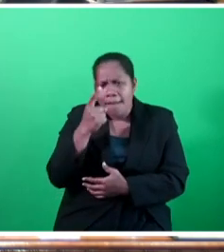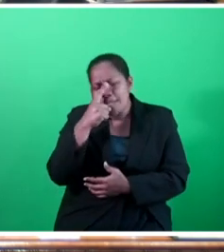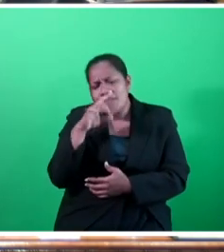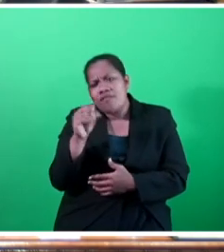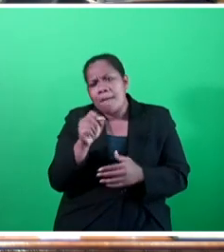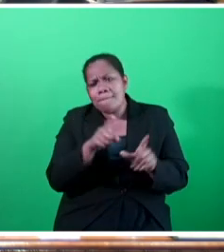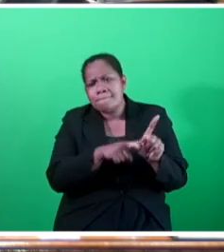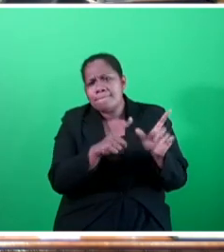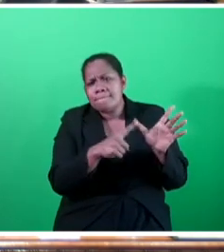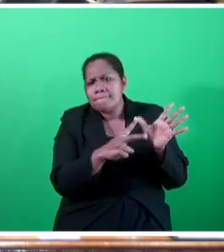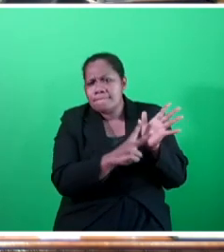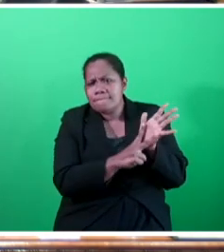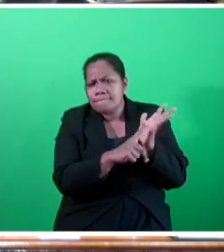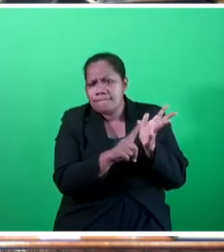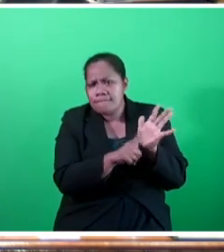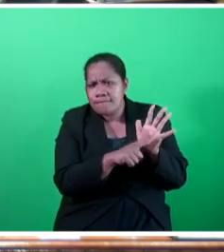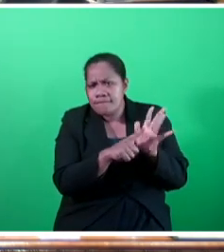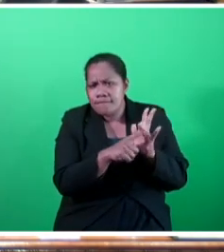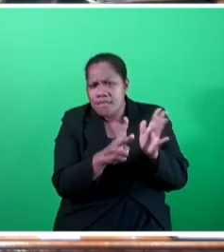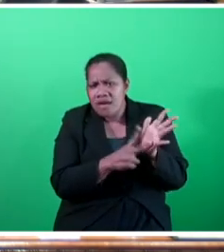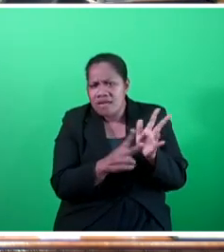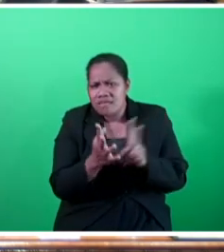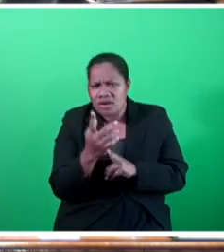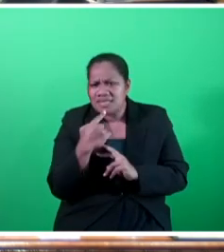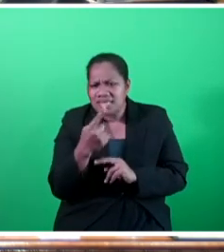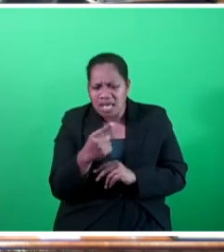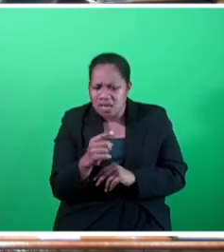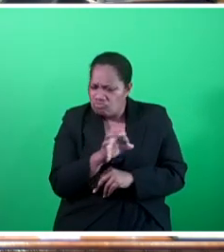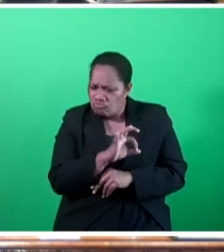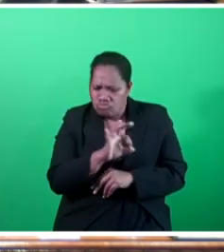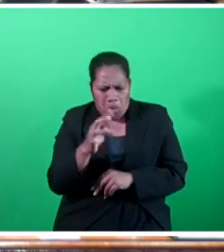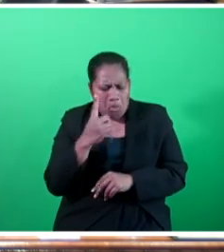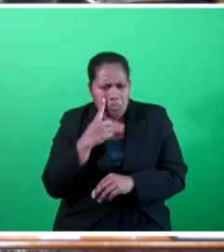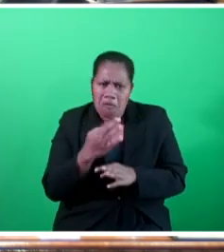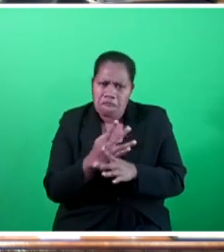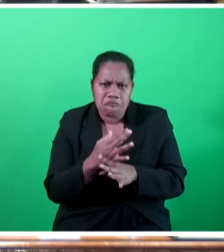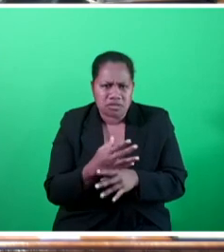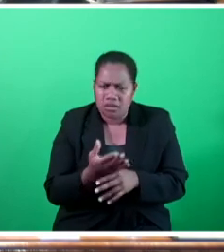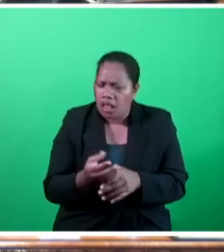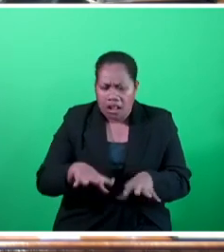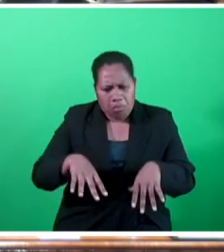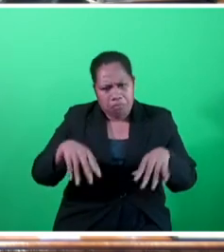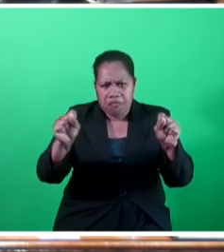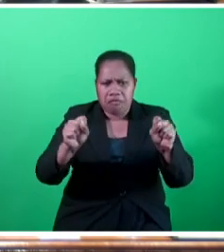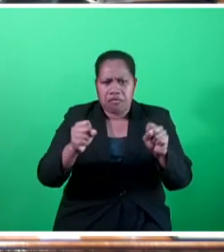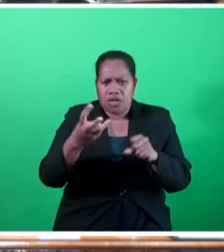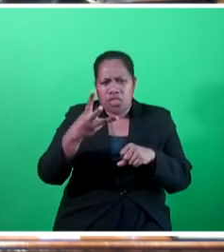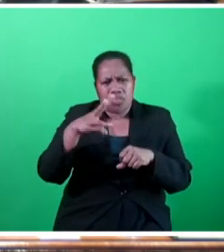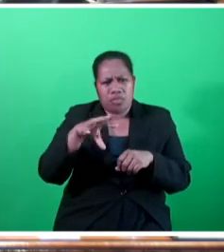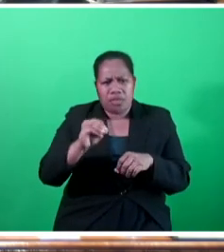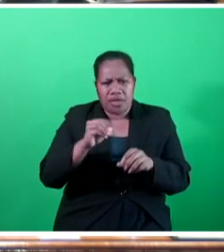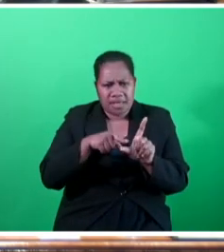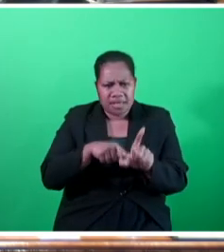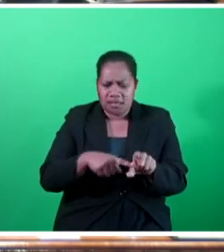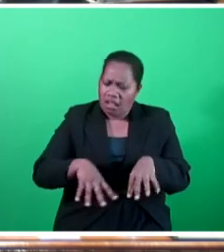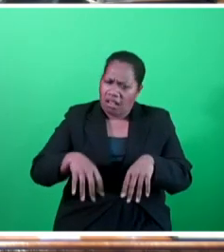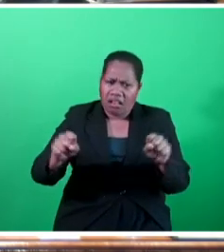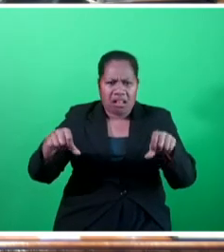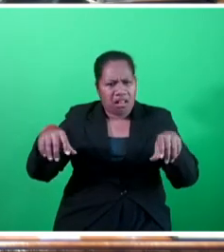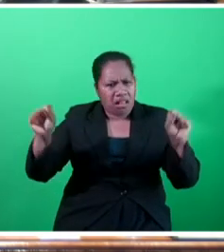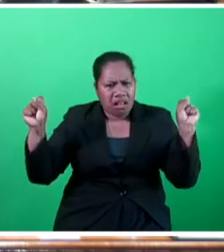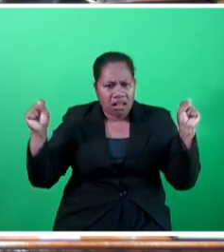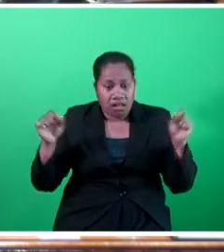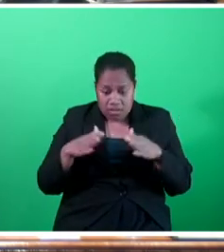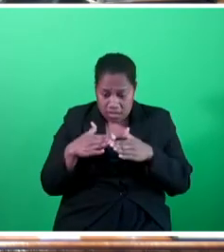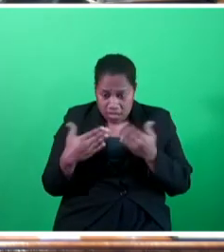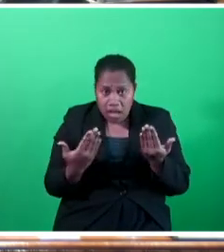village telling me they have not seen fish that had disappeared for the past 20, 30 years, now seeing that fish coming up the